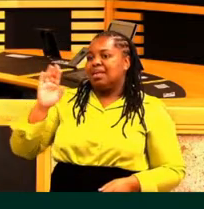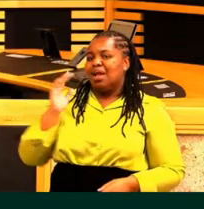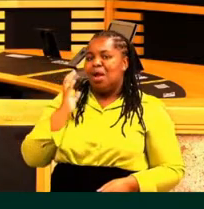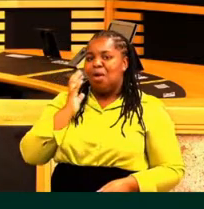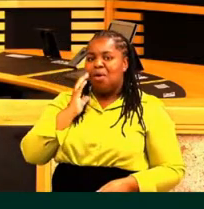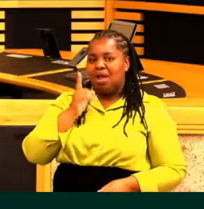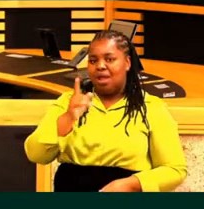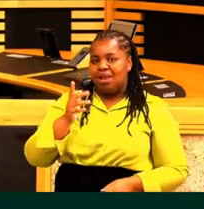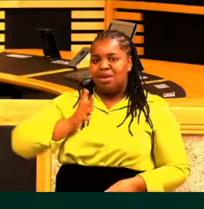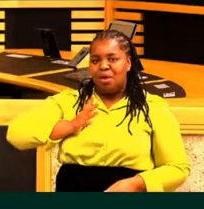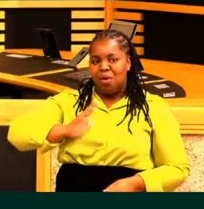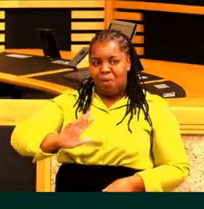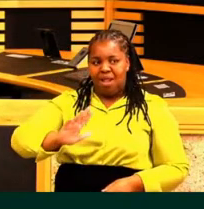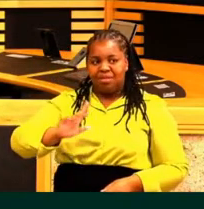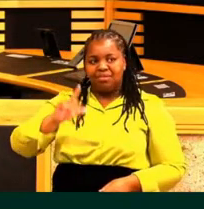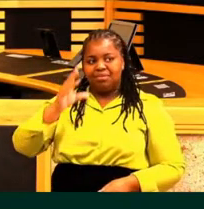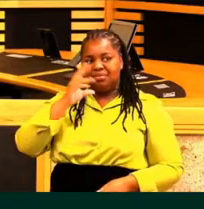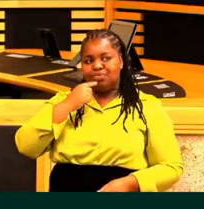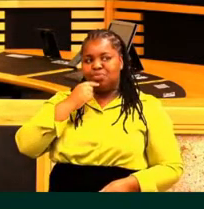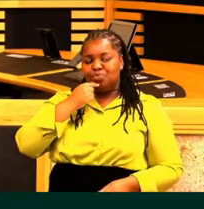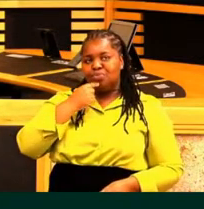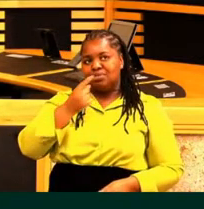you want to be recognized